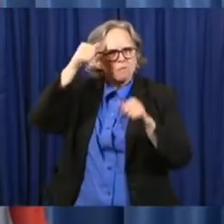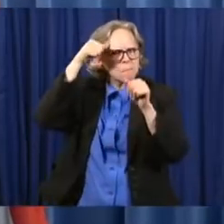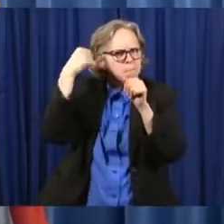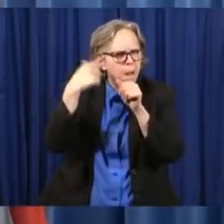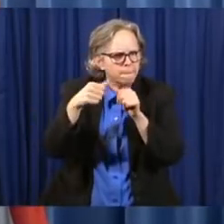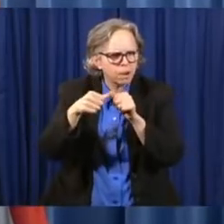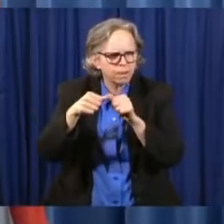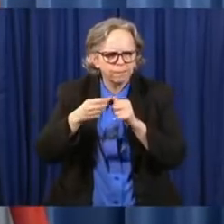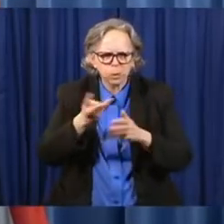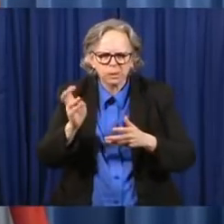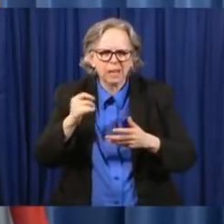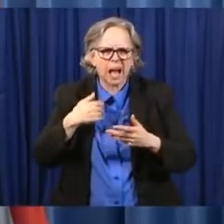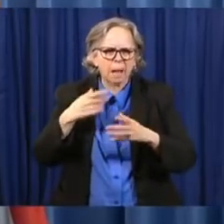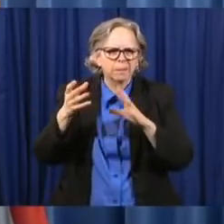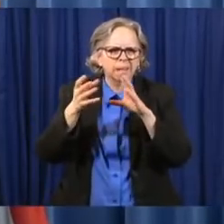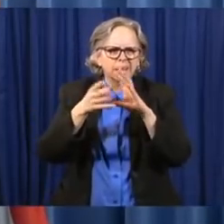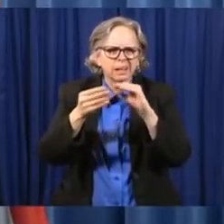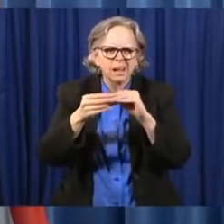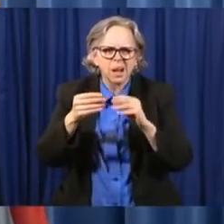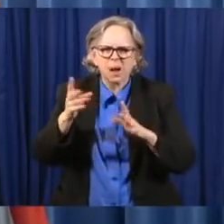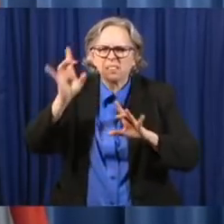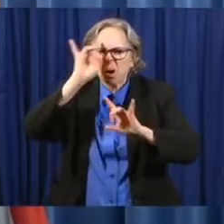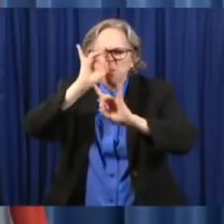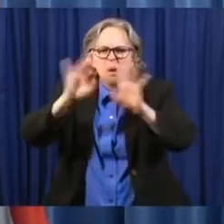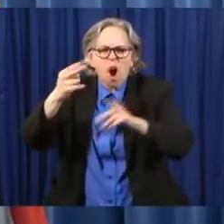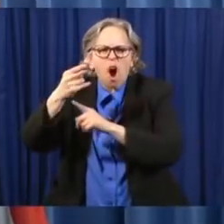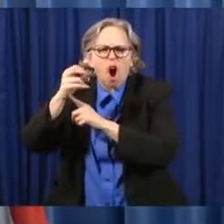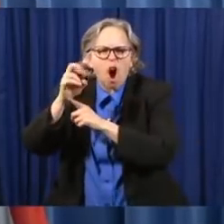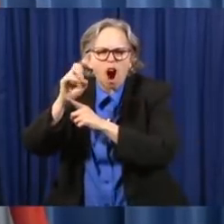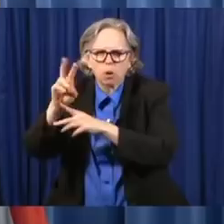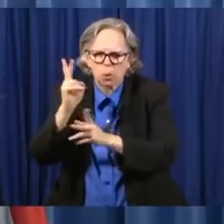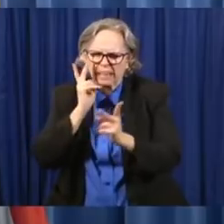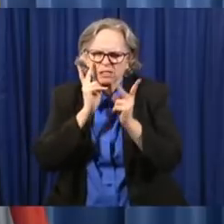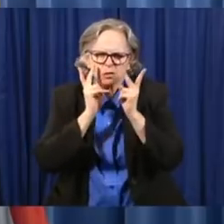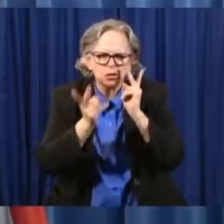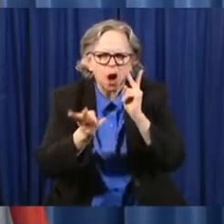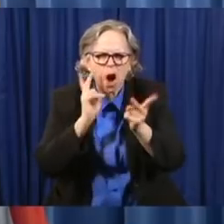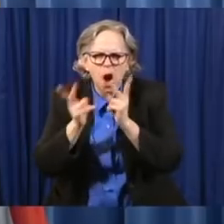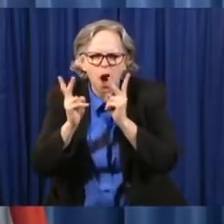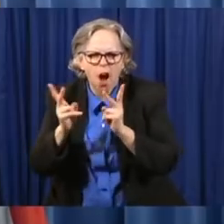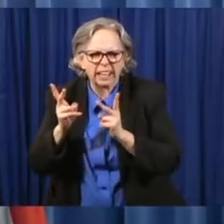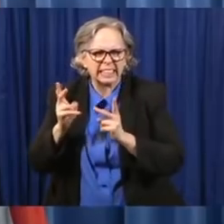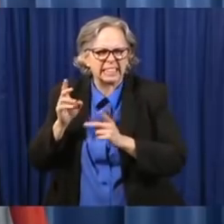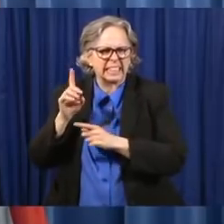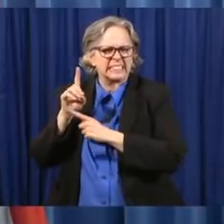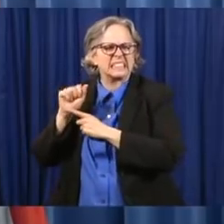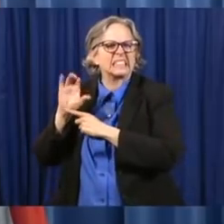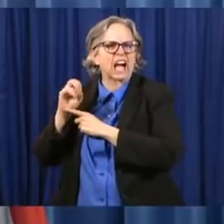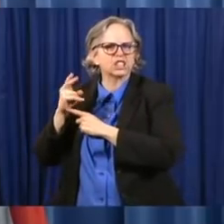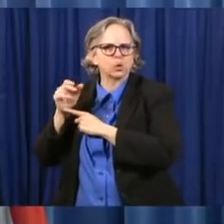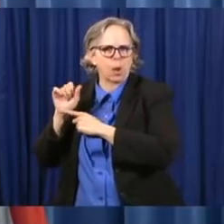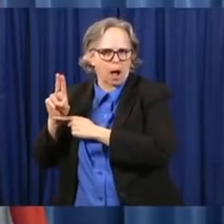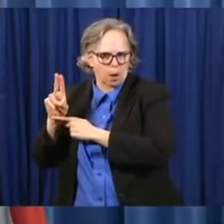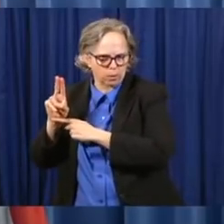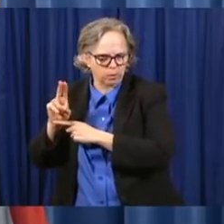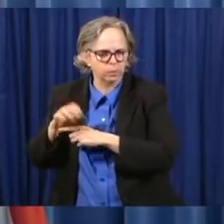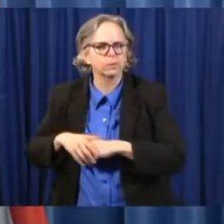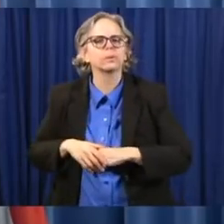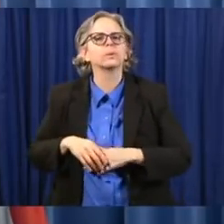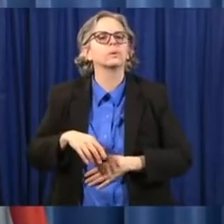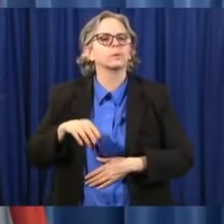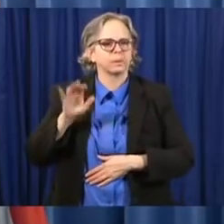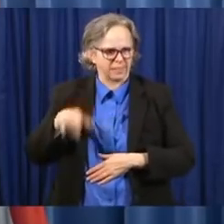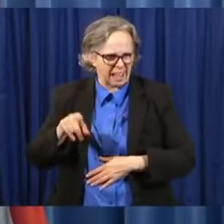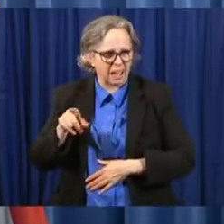about the horror that he saw when he came into the Dachau camp. More than